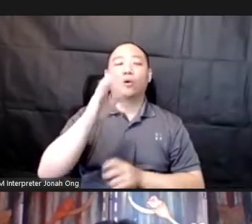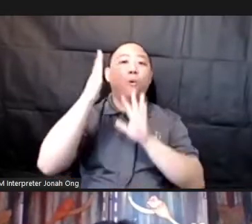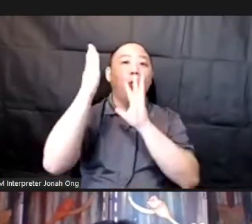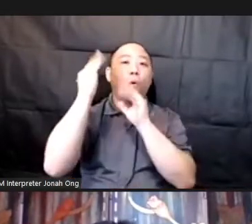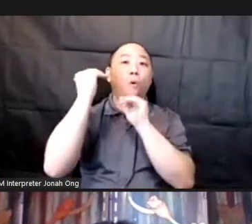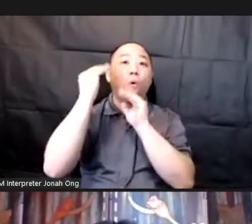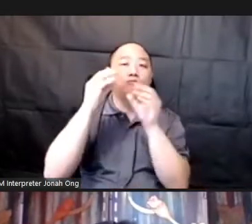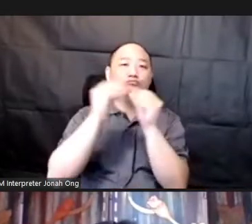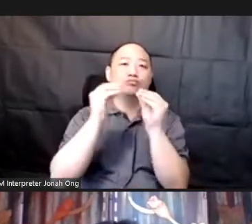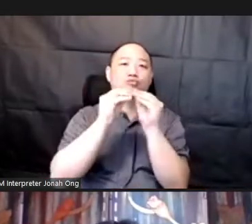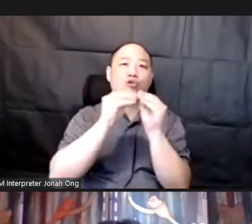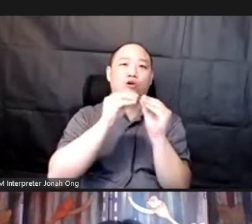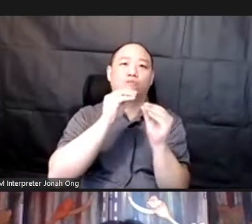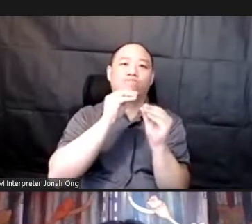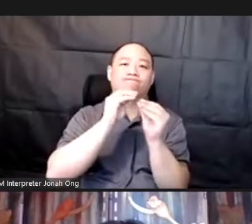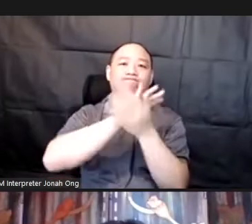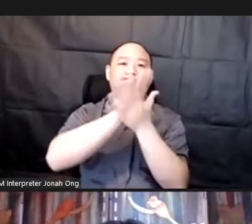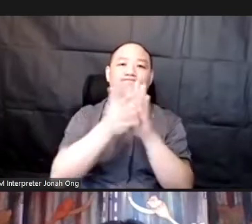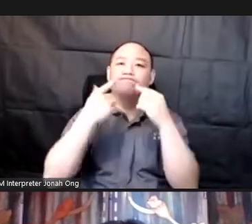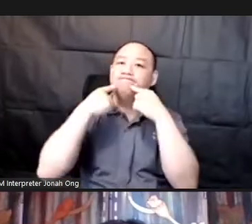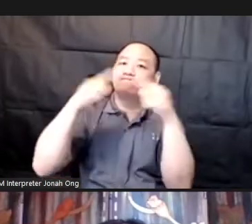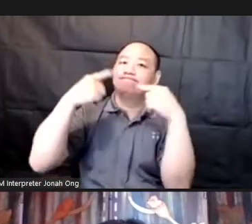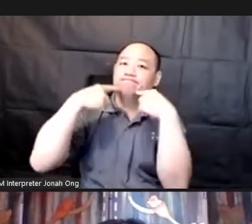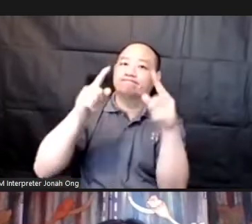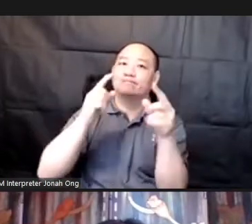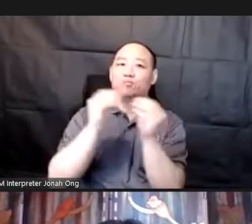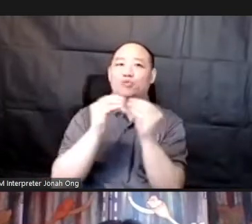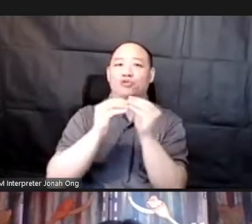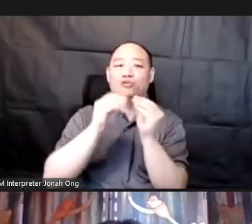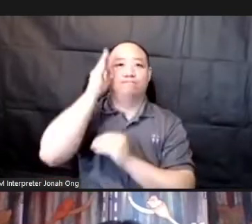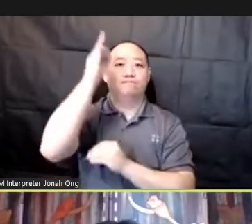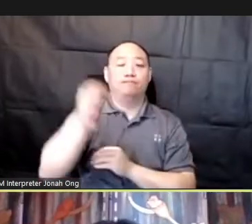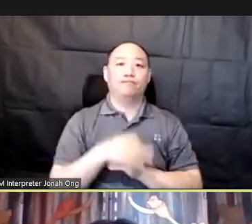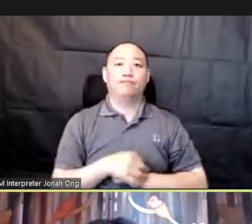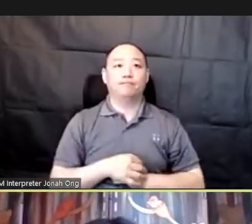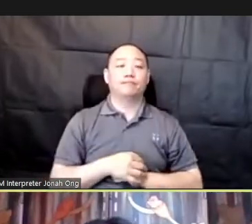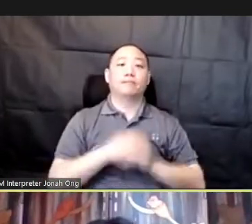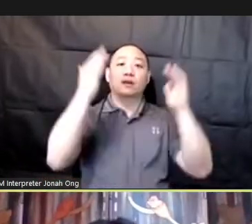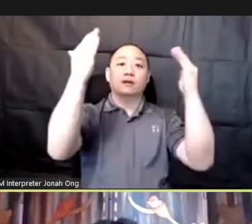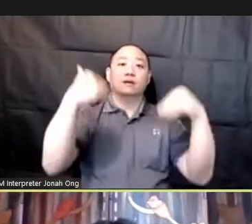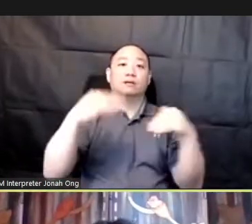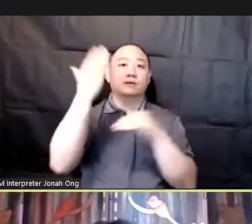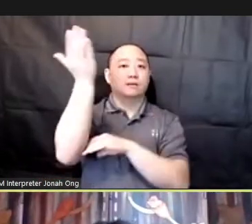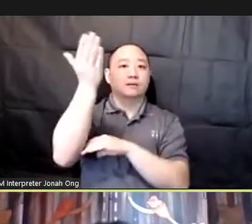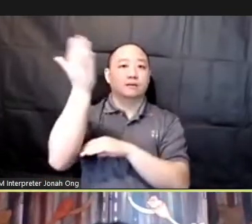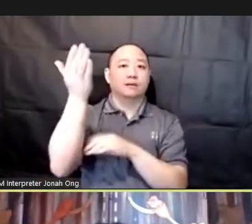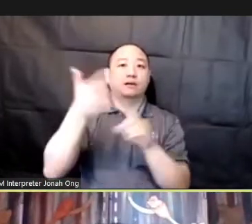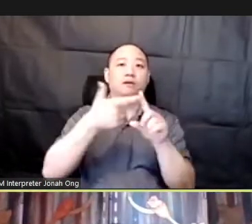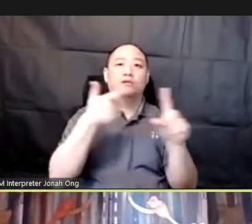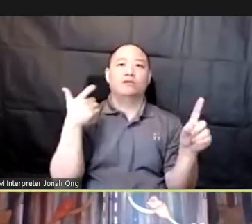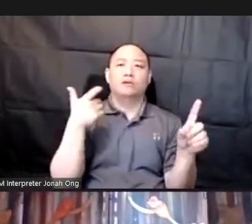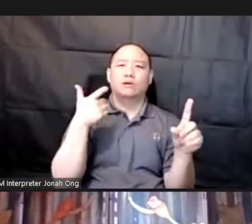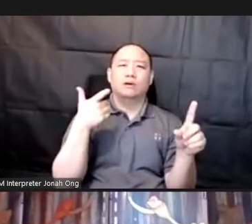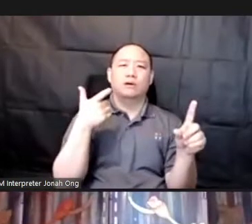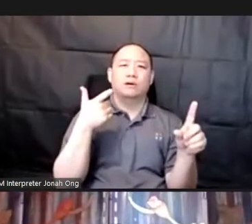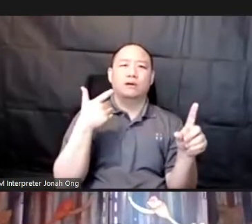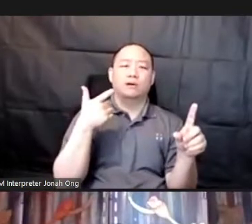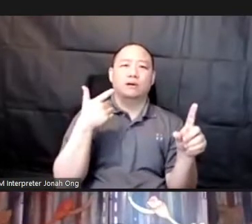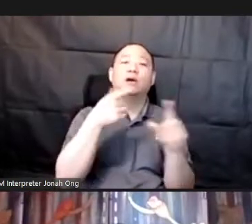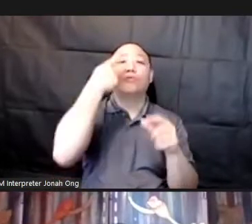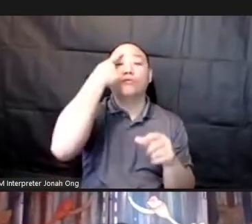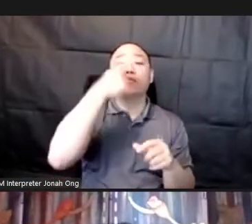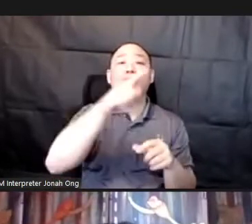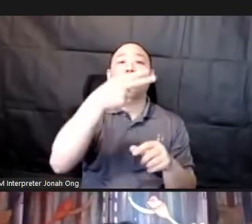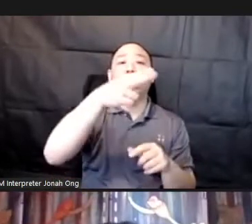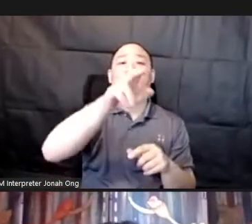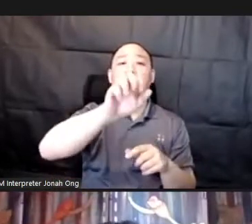future. I'll move on to the next speaker. question from Heng from John